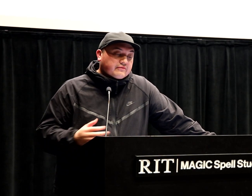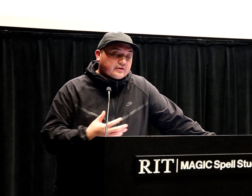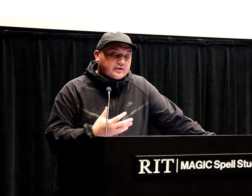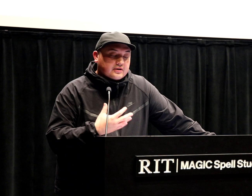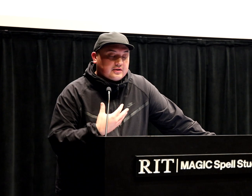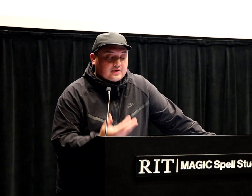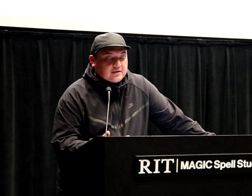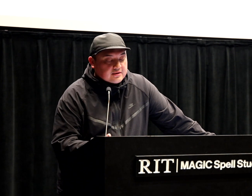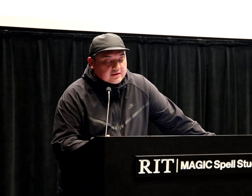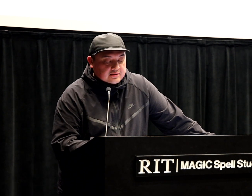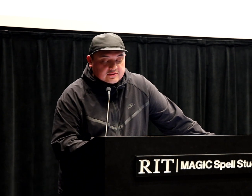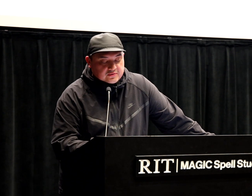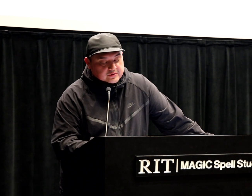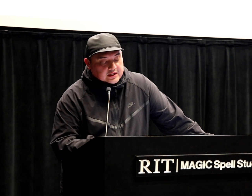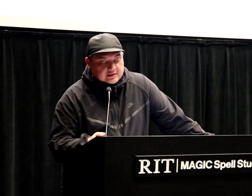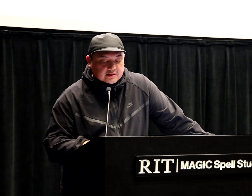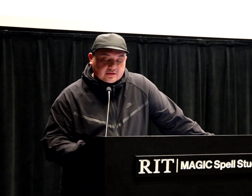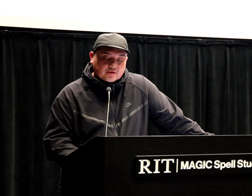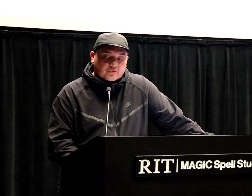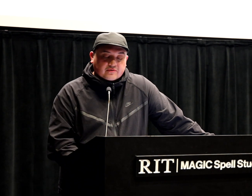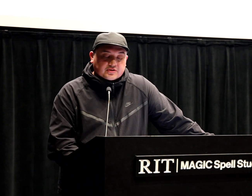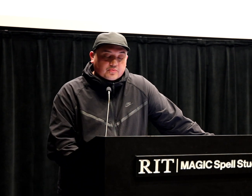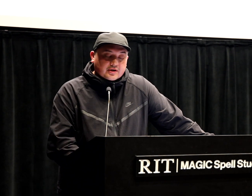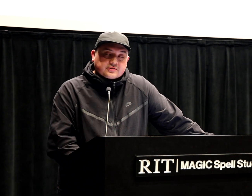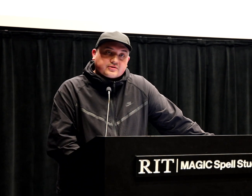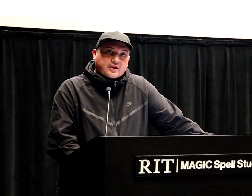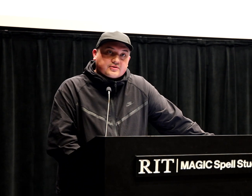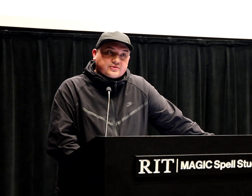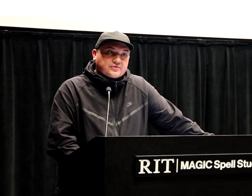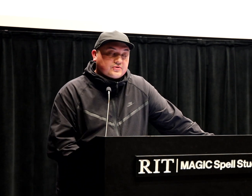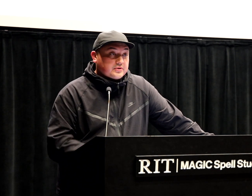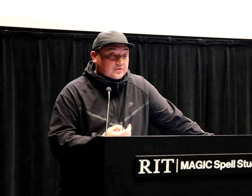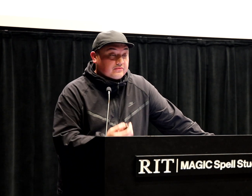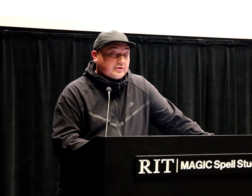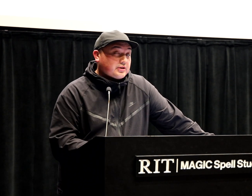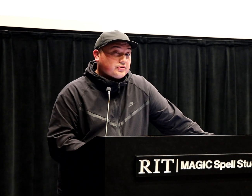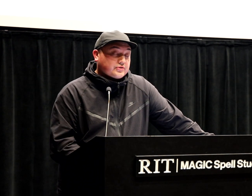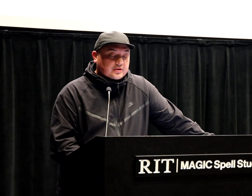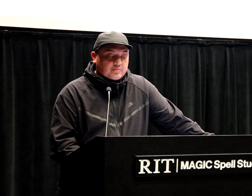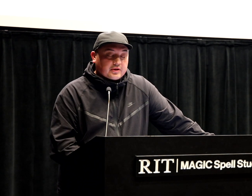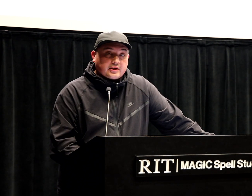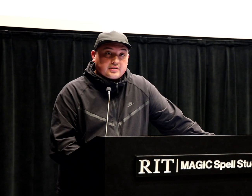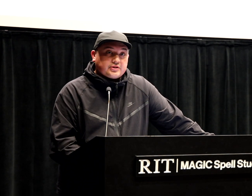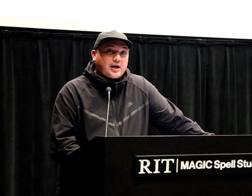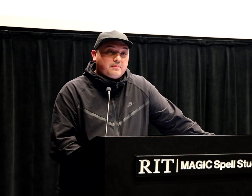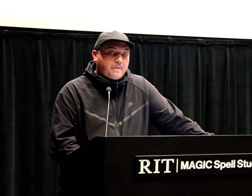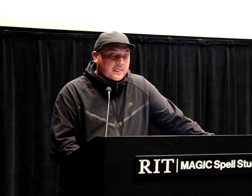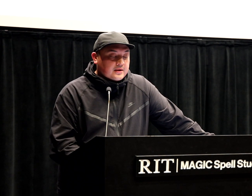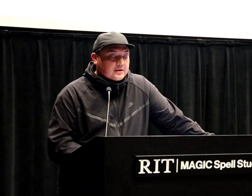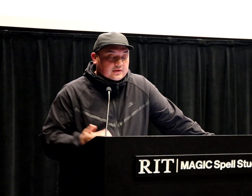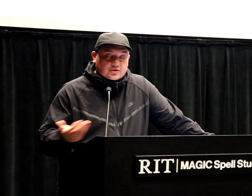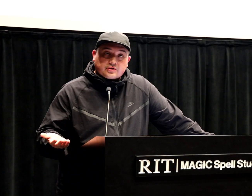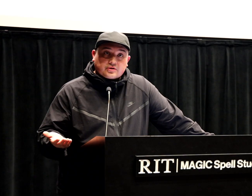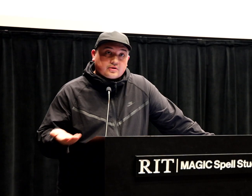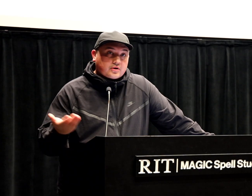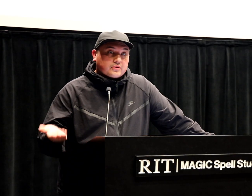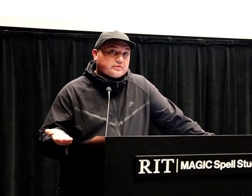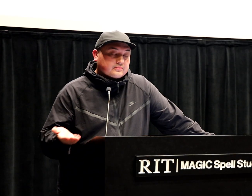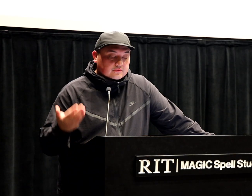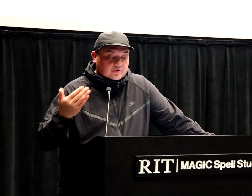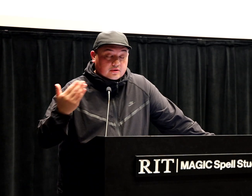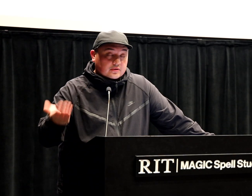So whenever, and this is what I teach in the professional practice class, is students are very interested in applying at a job. Sure,